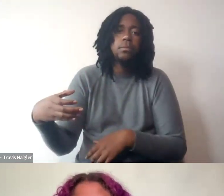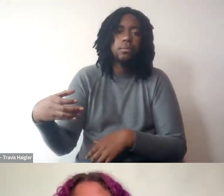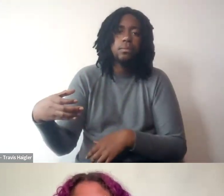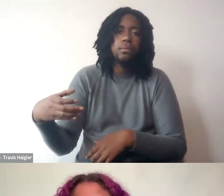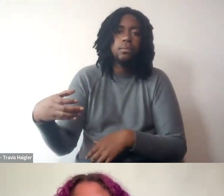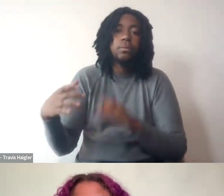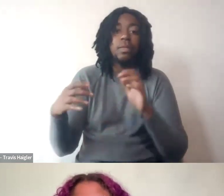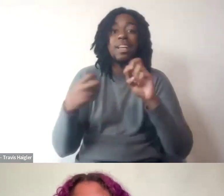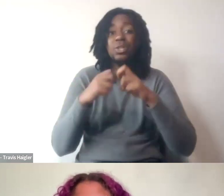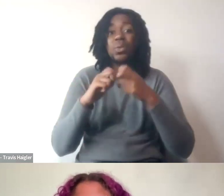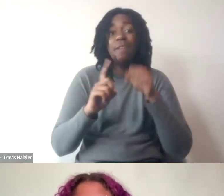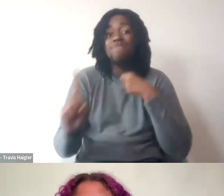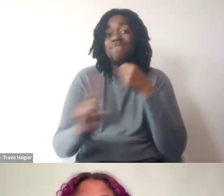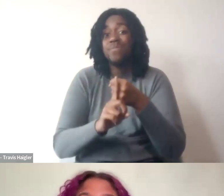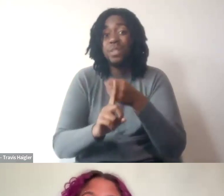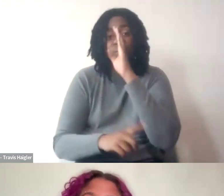affect them directly.